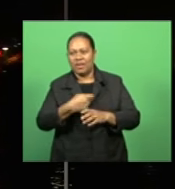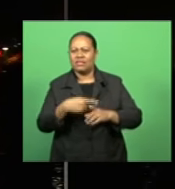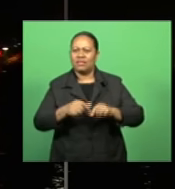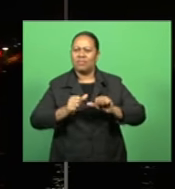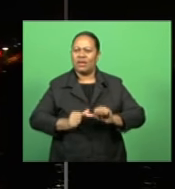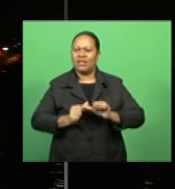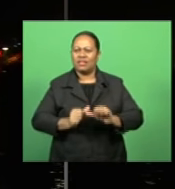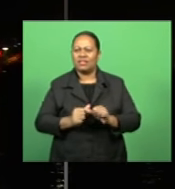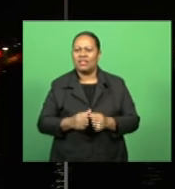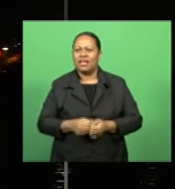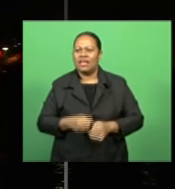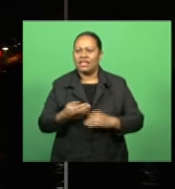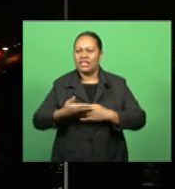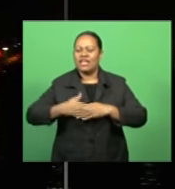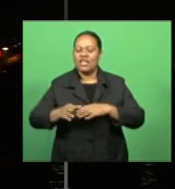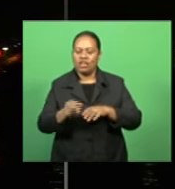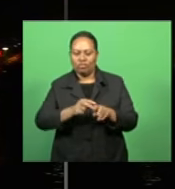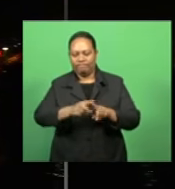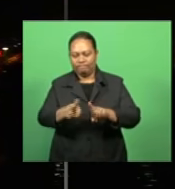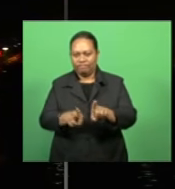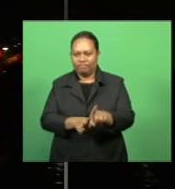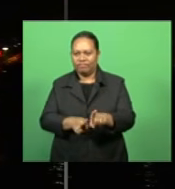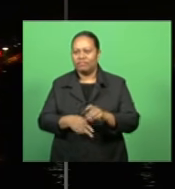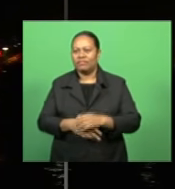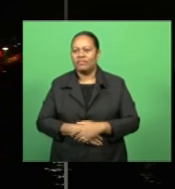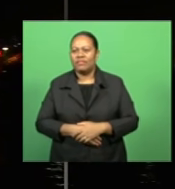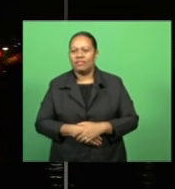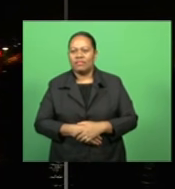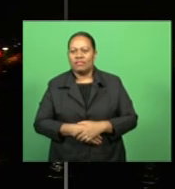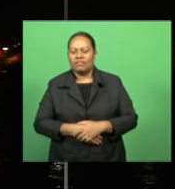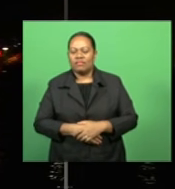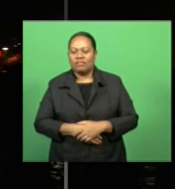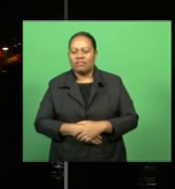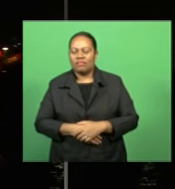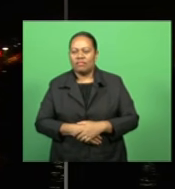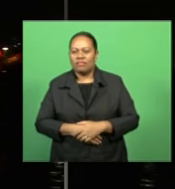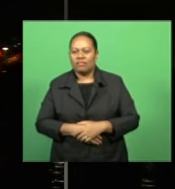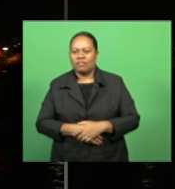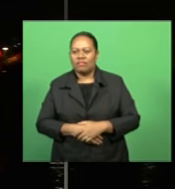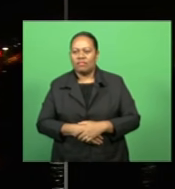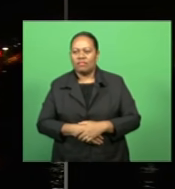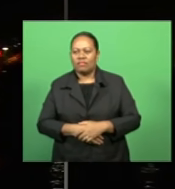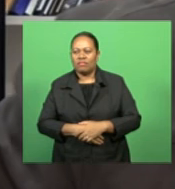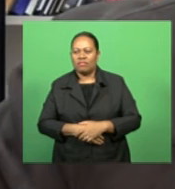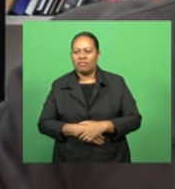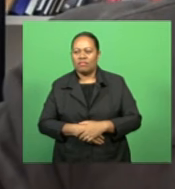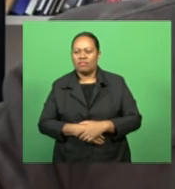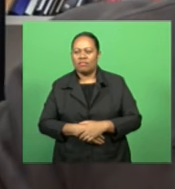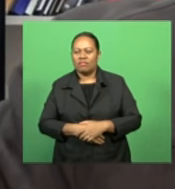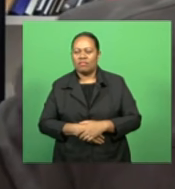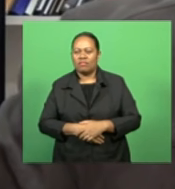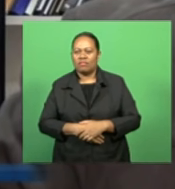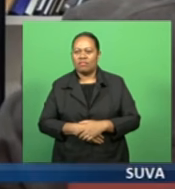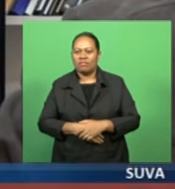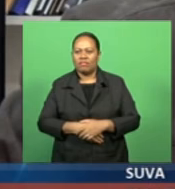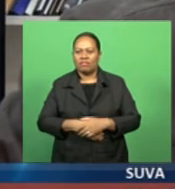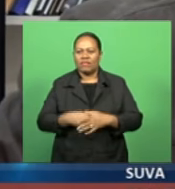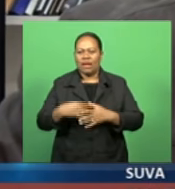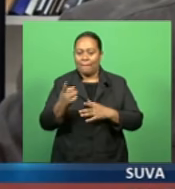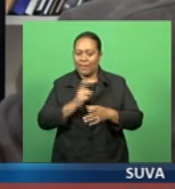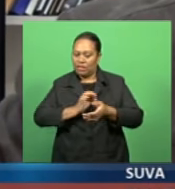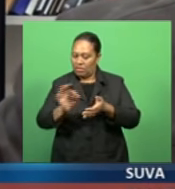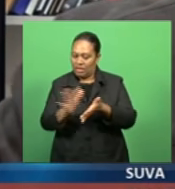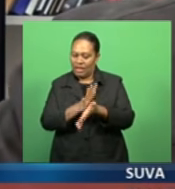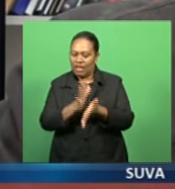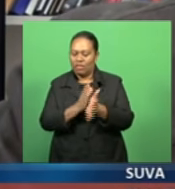President Bernard Laporte as the new vice chair. Tale Matairakula with the story. Despite disappointment by